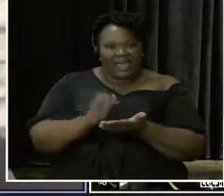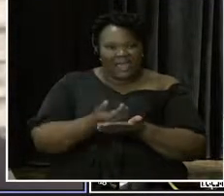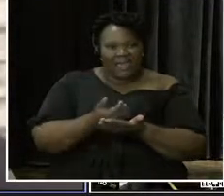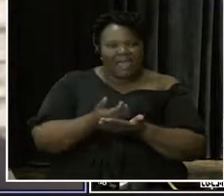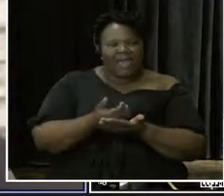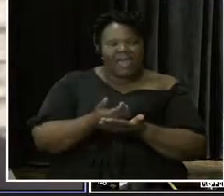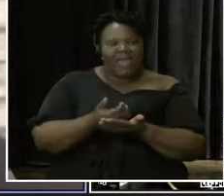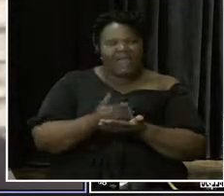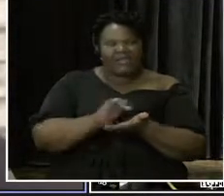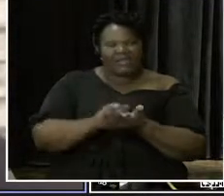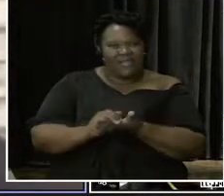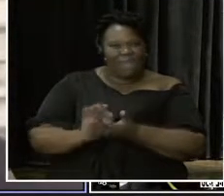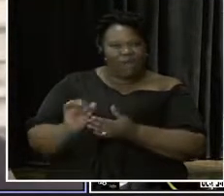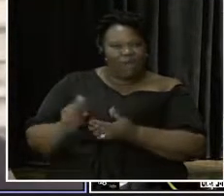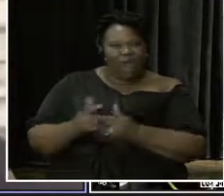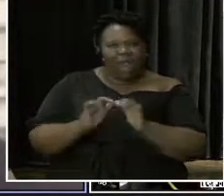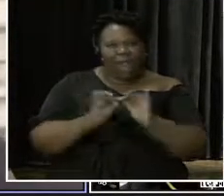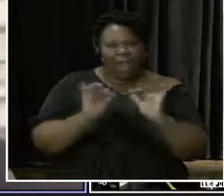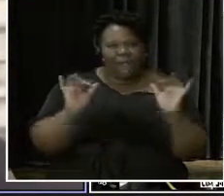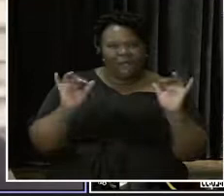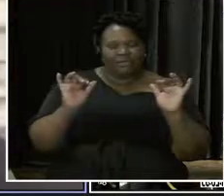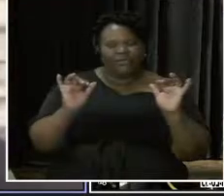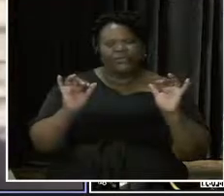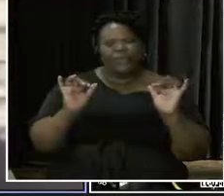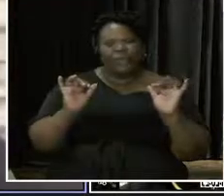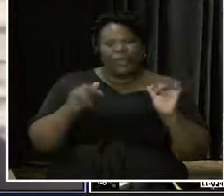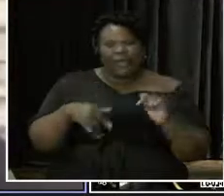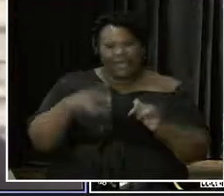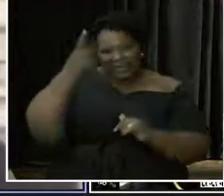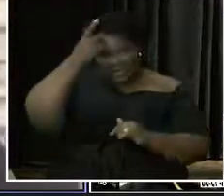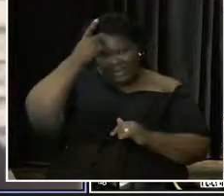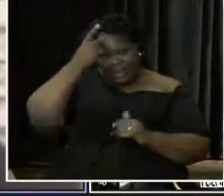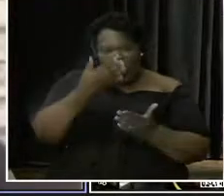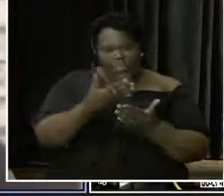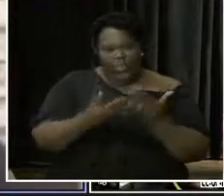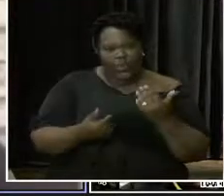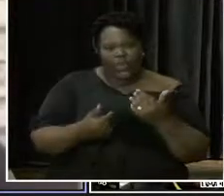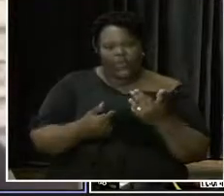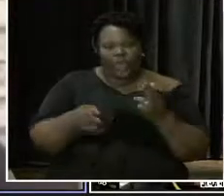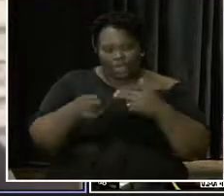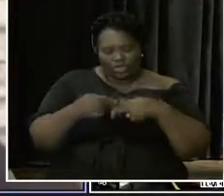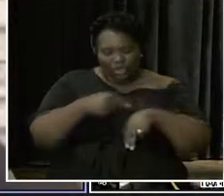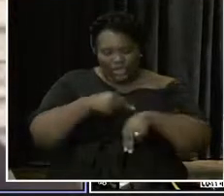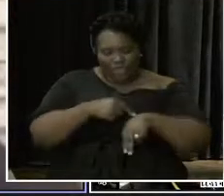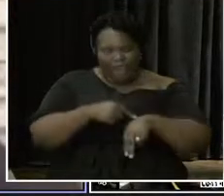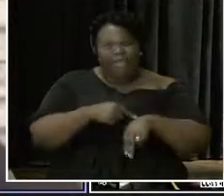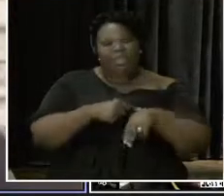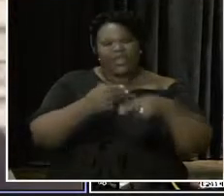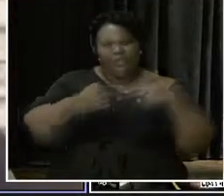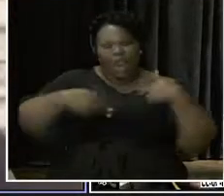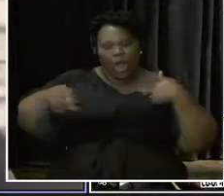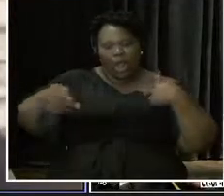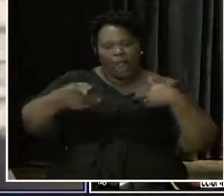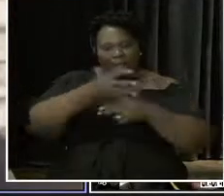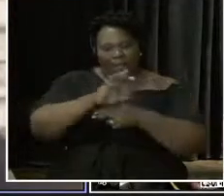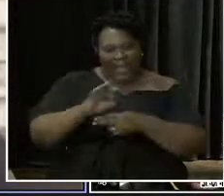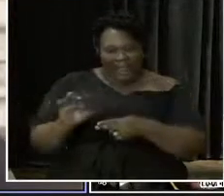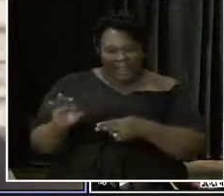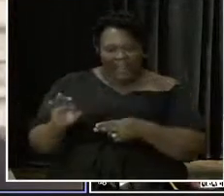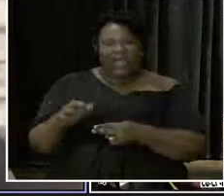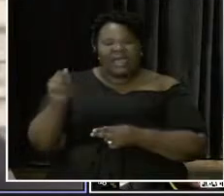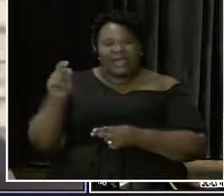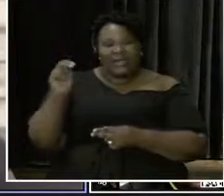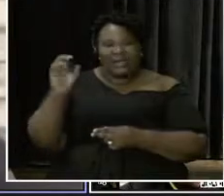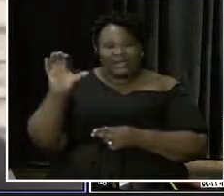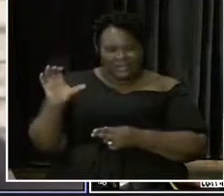of eThekwini municipality through this short-term and long-term plan. That is what we aim to do. As the African